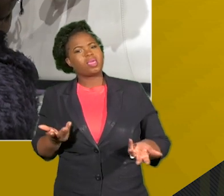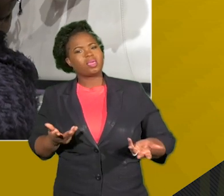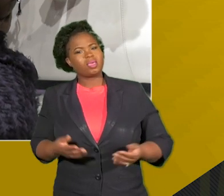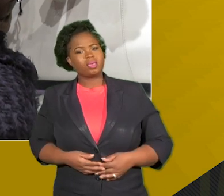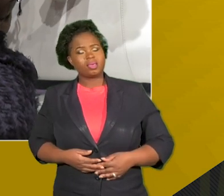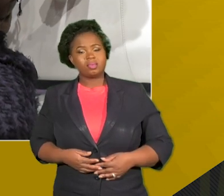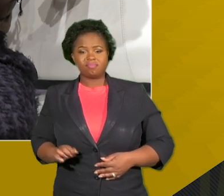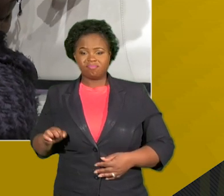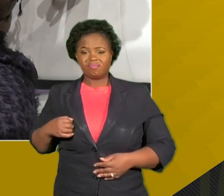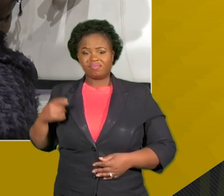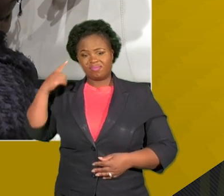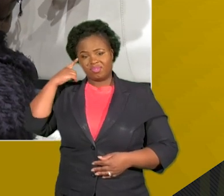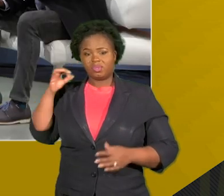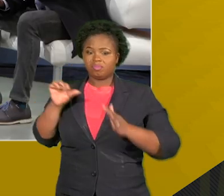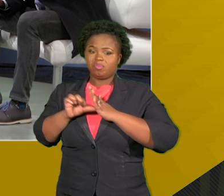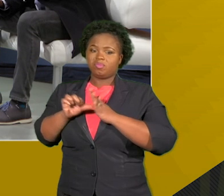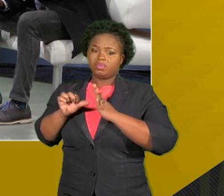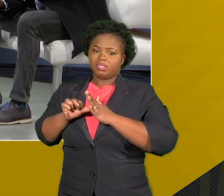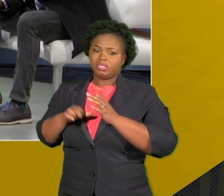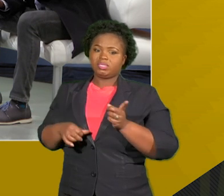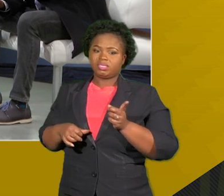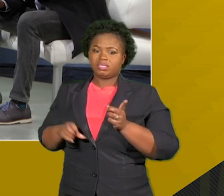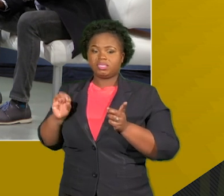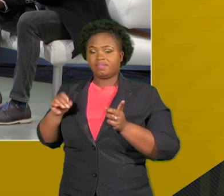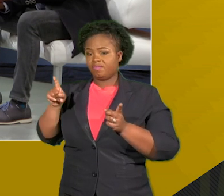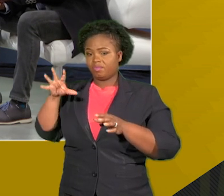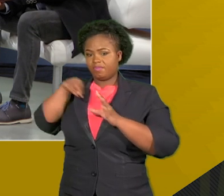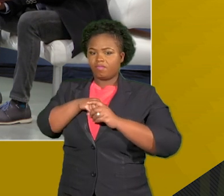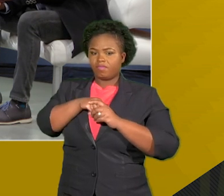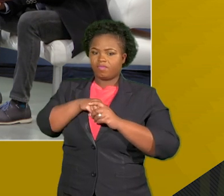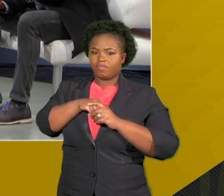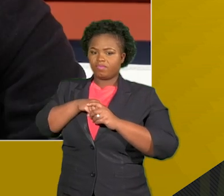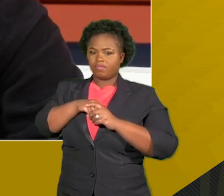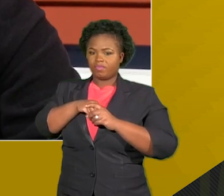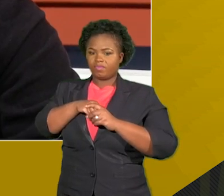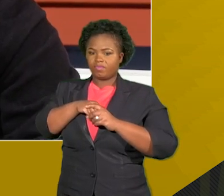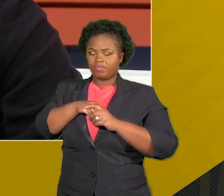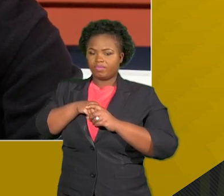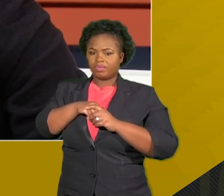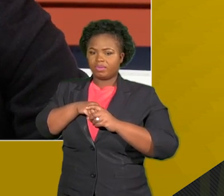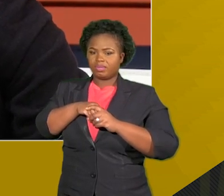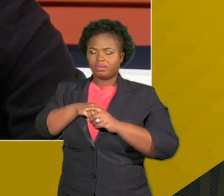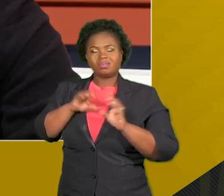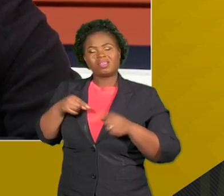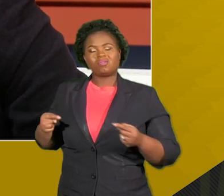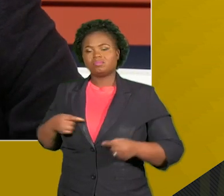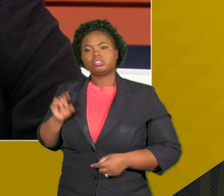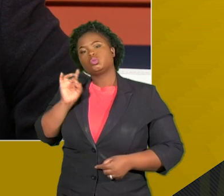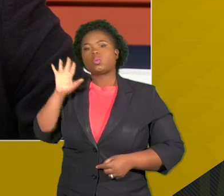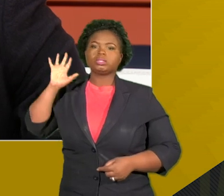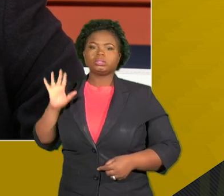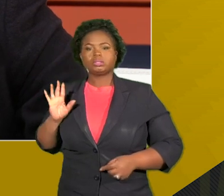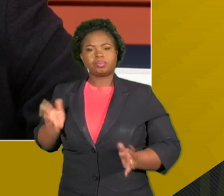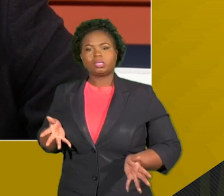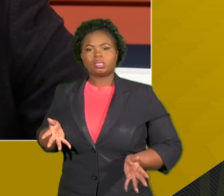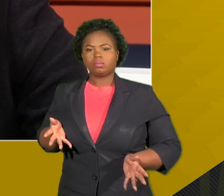I think what's more important is that if you're gonna get involved in charity work, right? It shouldn't be a once-off thing,